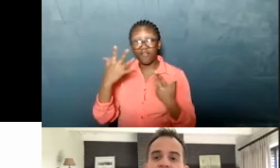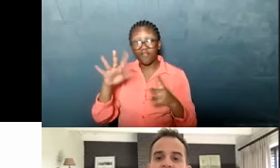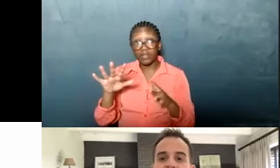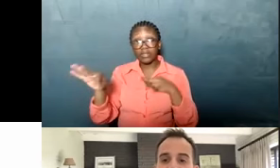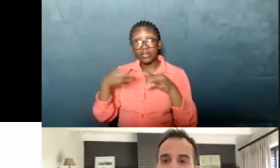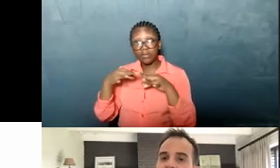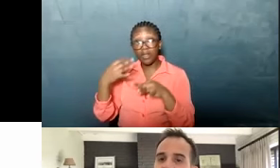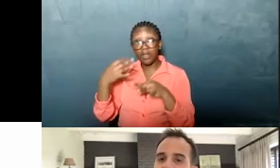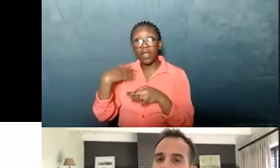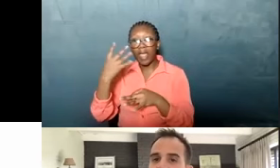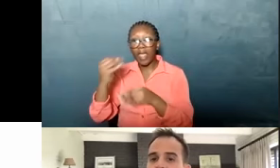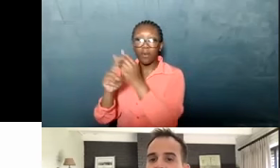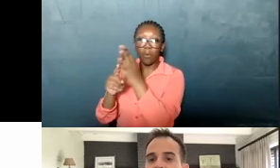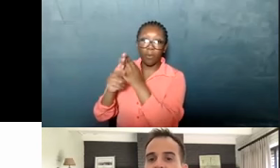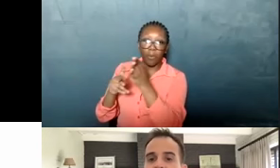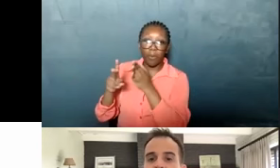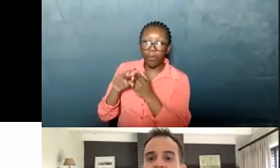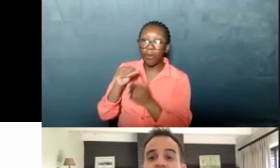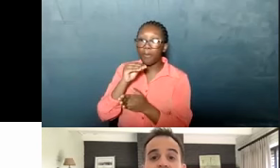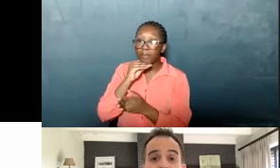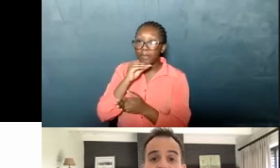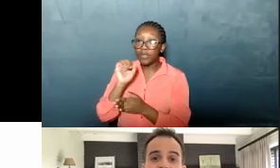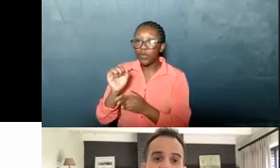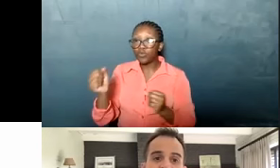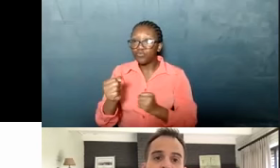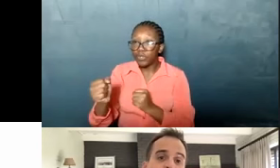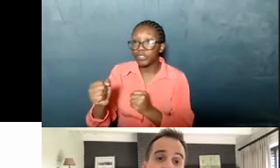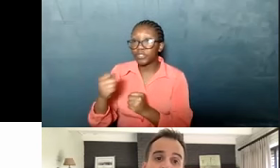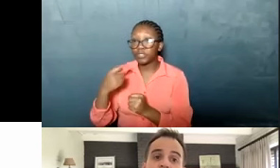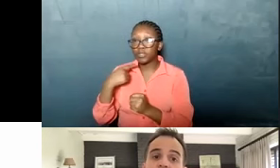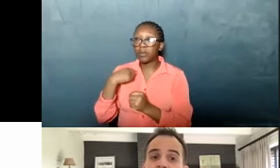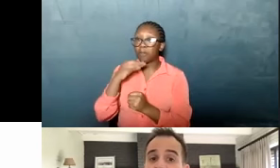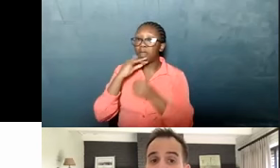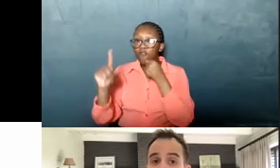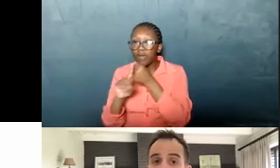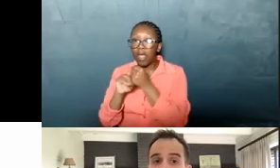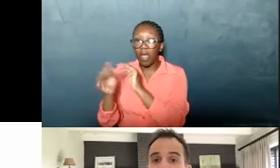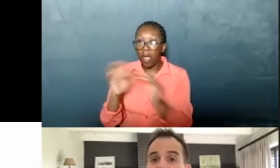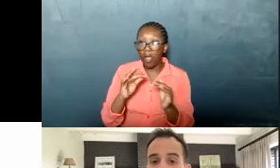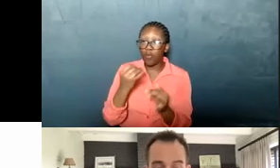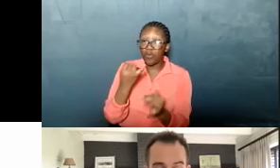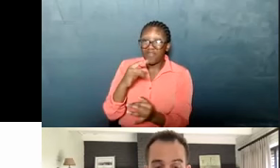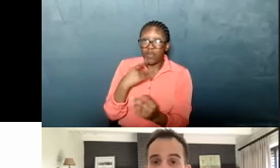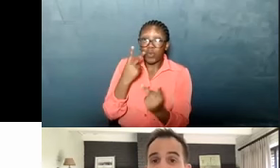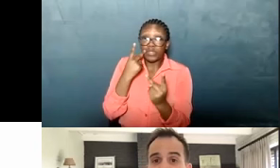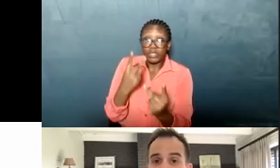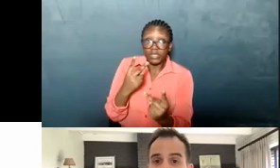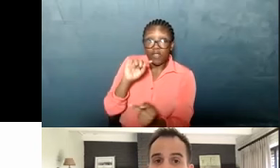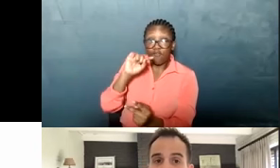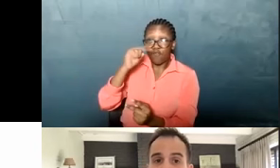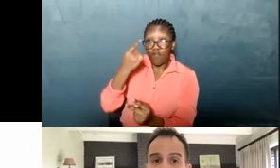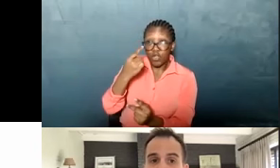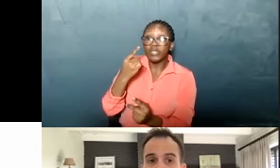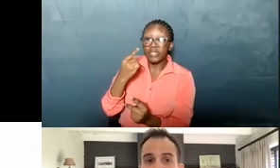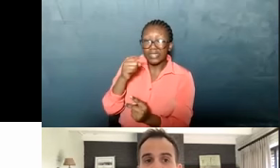strategies and innovative approaches that can address this gap if we use this first intervention as an